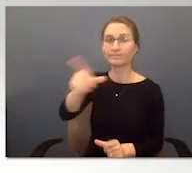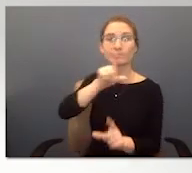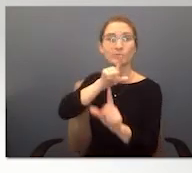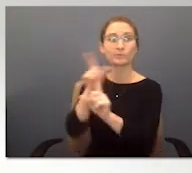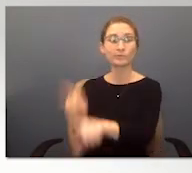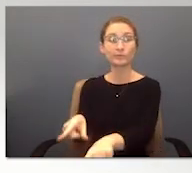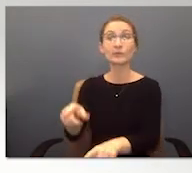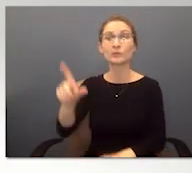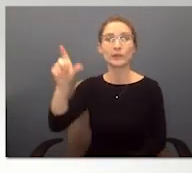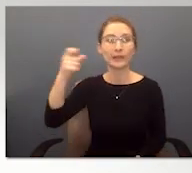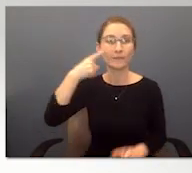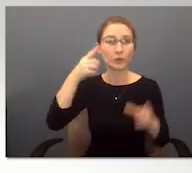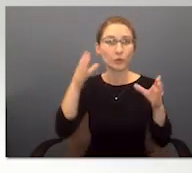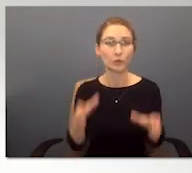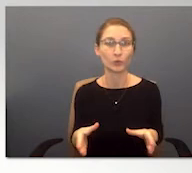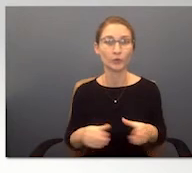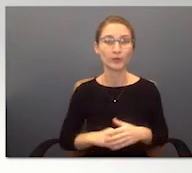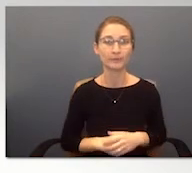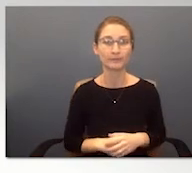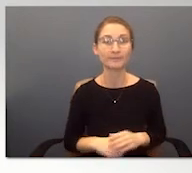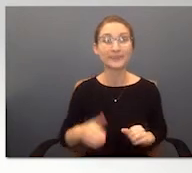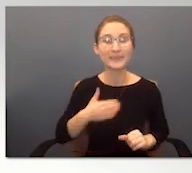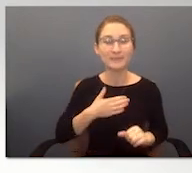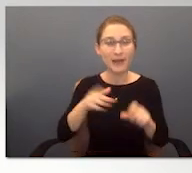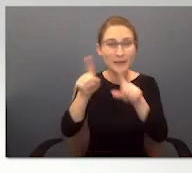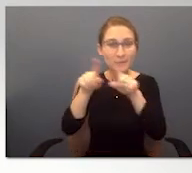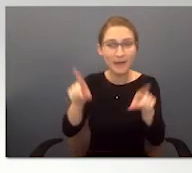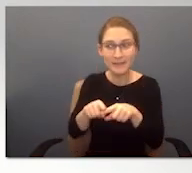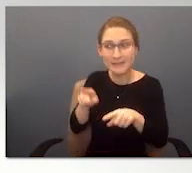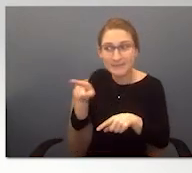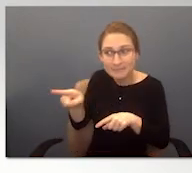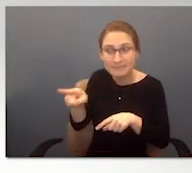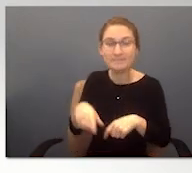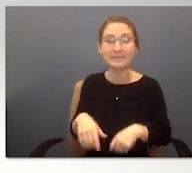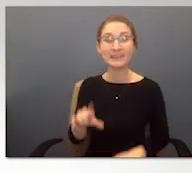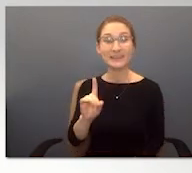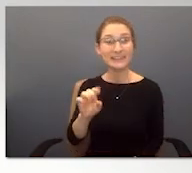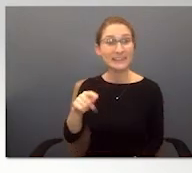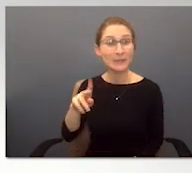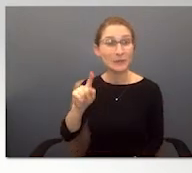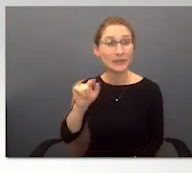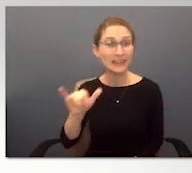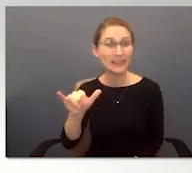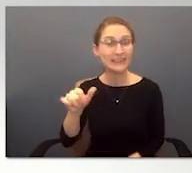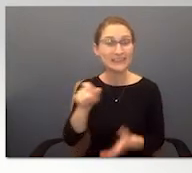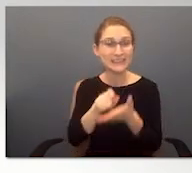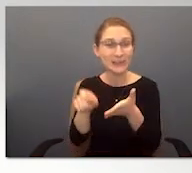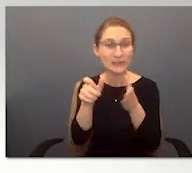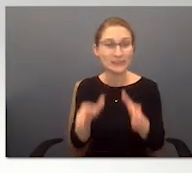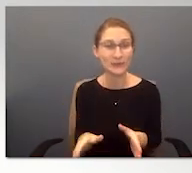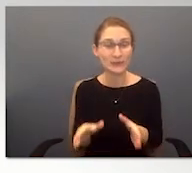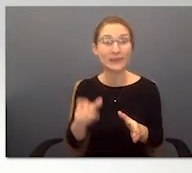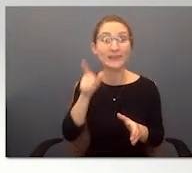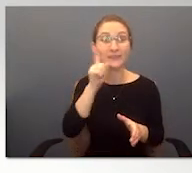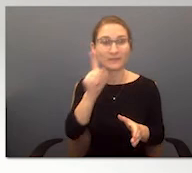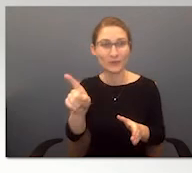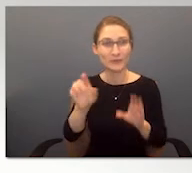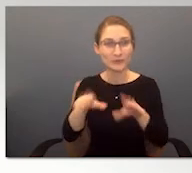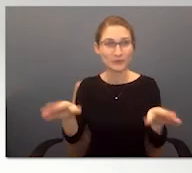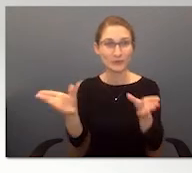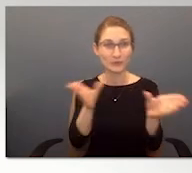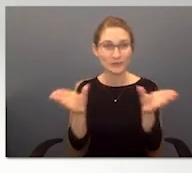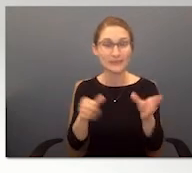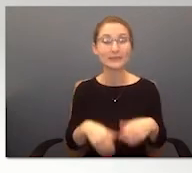boxes here are the Deputy Secretary. This is my box here, Deputy Secretary for Children's Medical Services, Deputy Secretary for